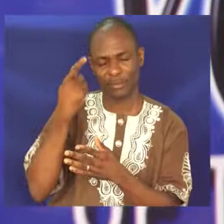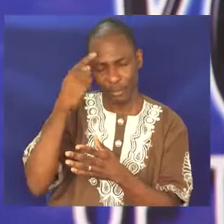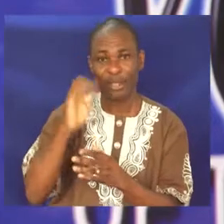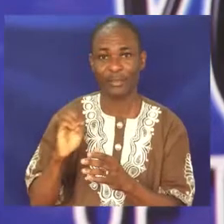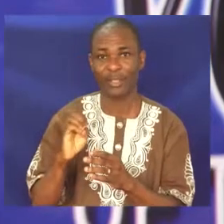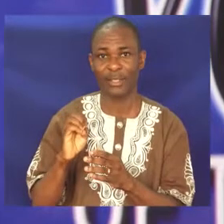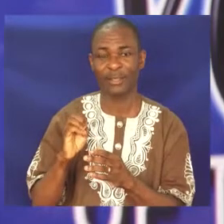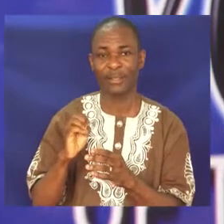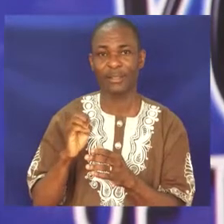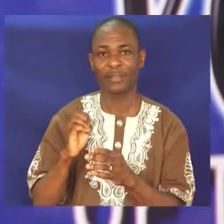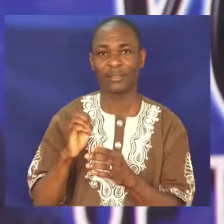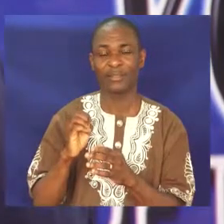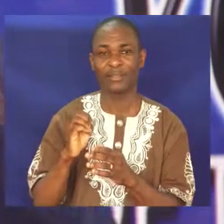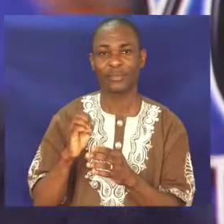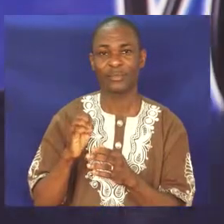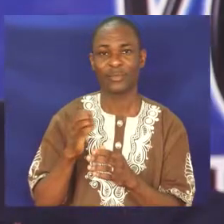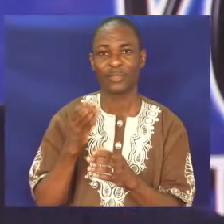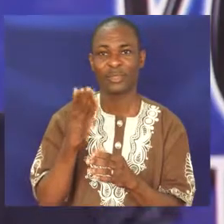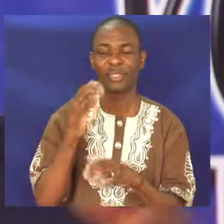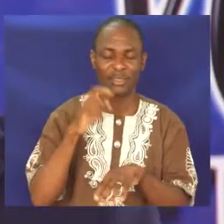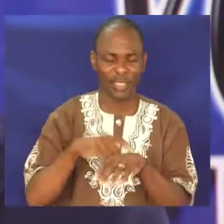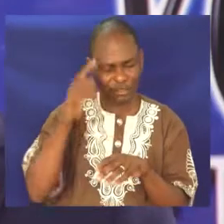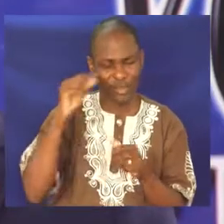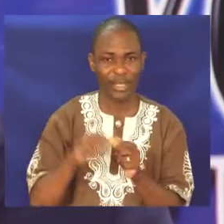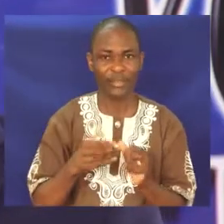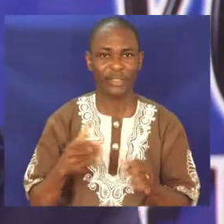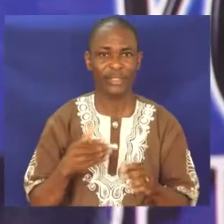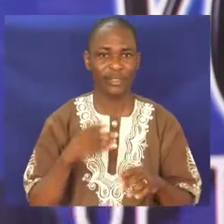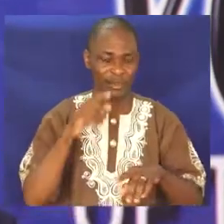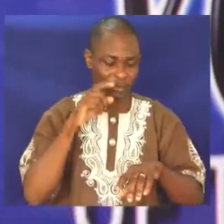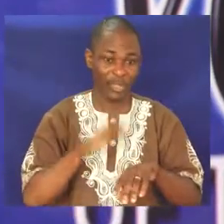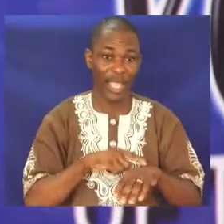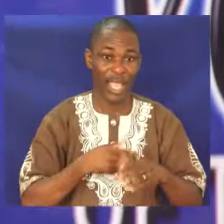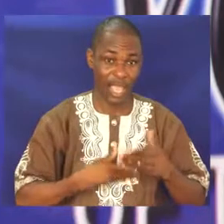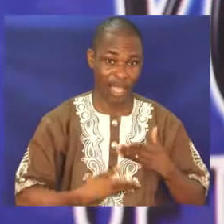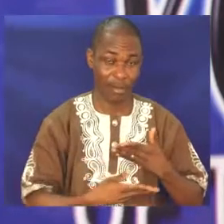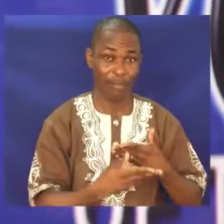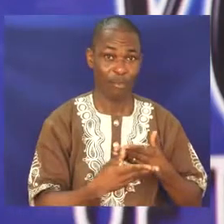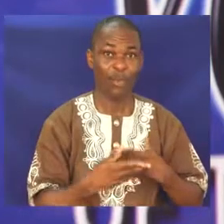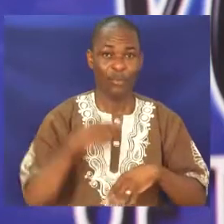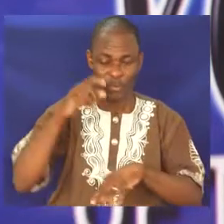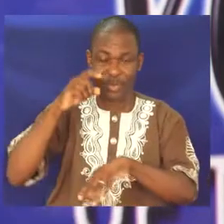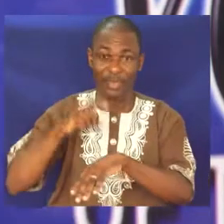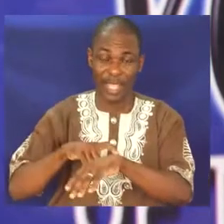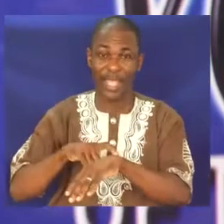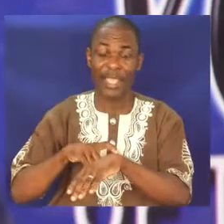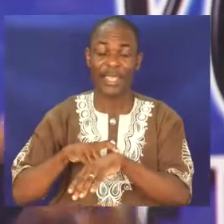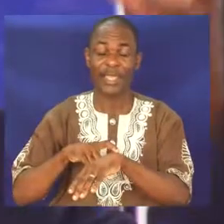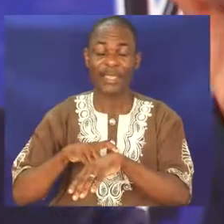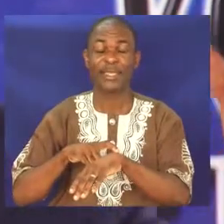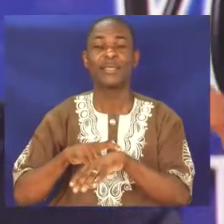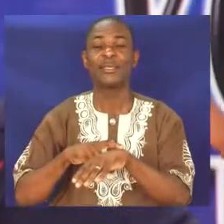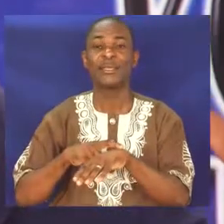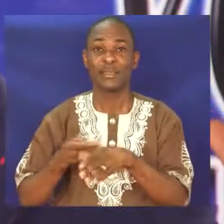everything. Awo ewo ne mre. Ana owuo ewo ne mre. Nti e